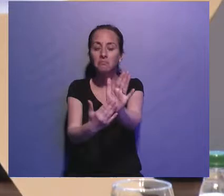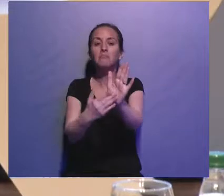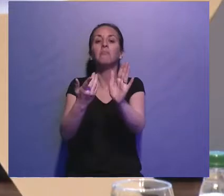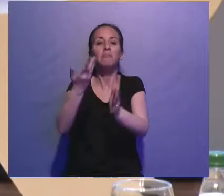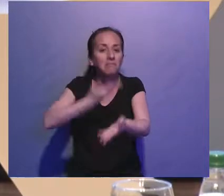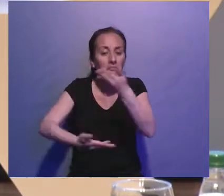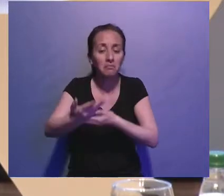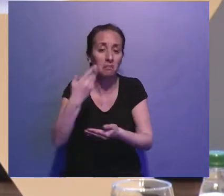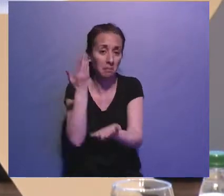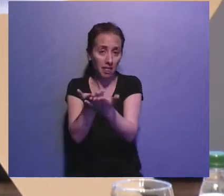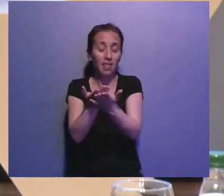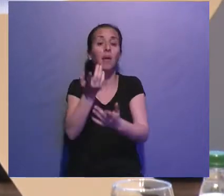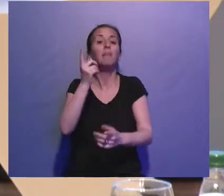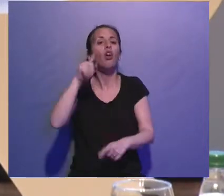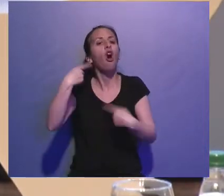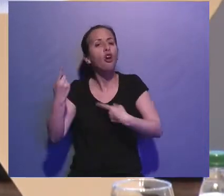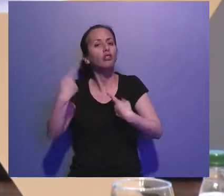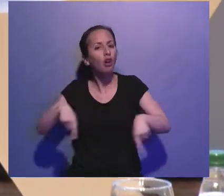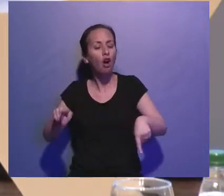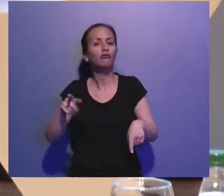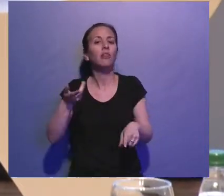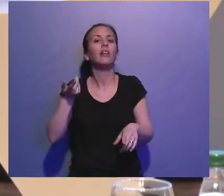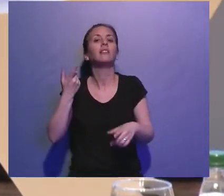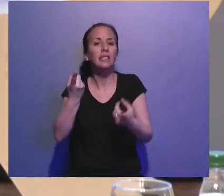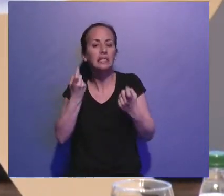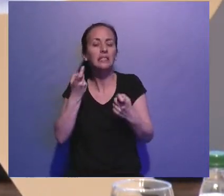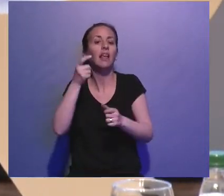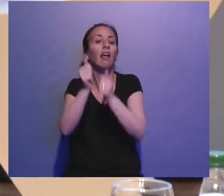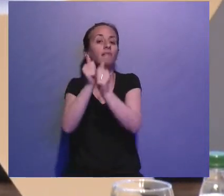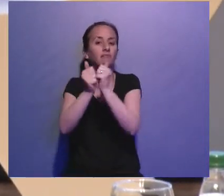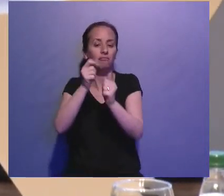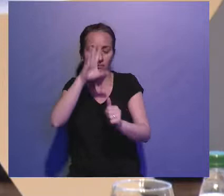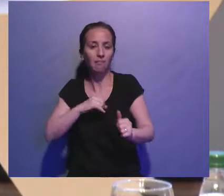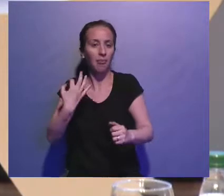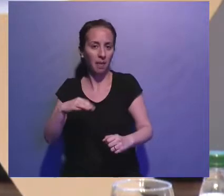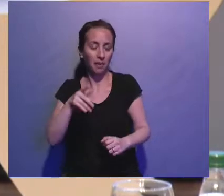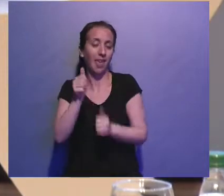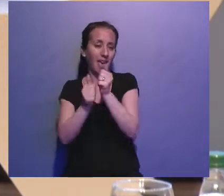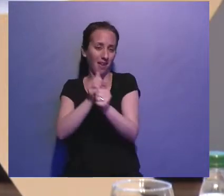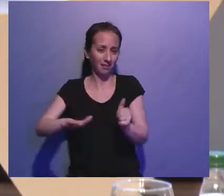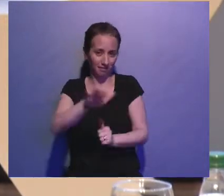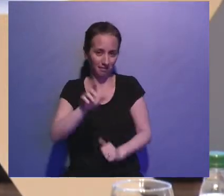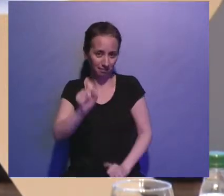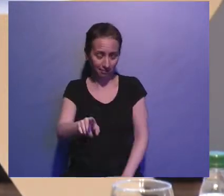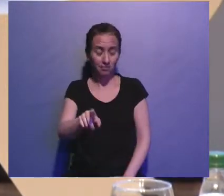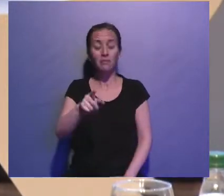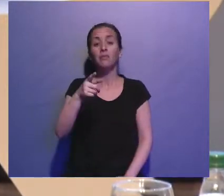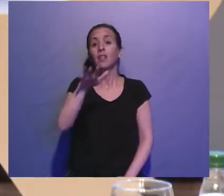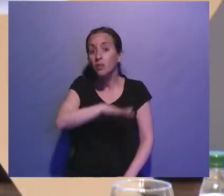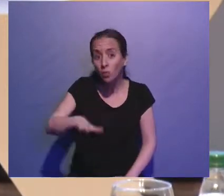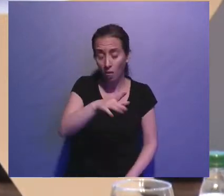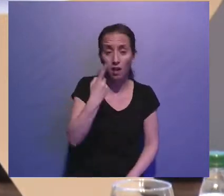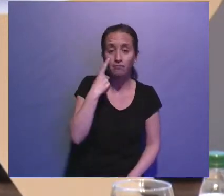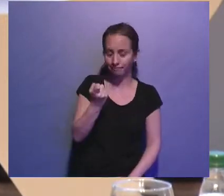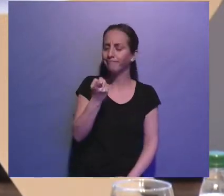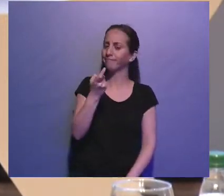that the businesses shared in the community with the city. The city realized that a lot of the challenges that businesses face with using data